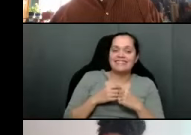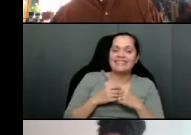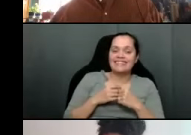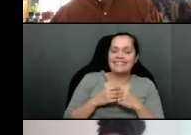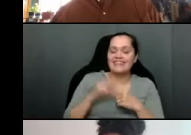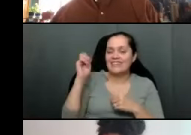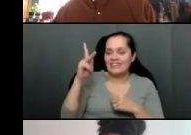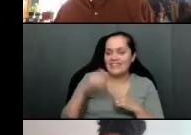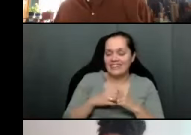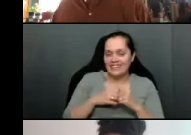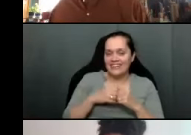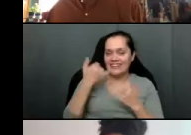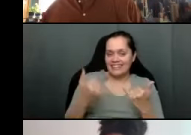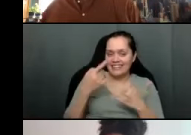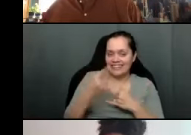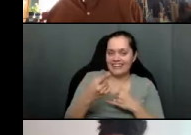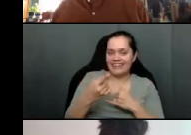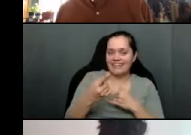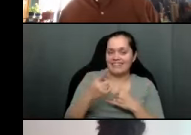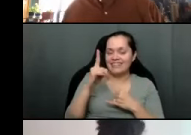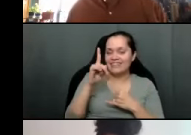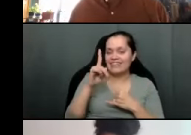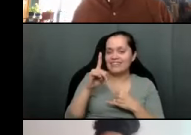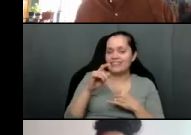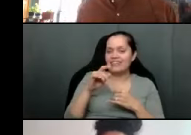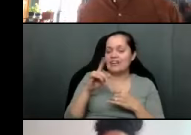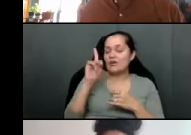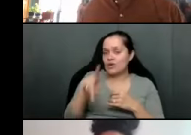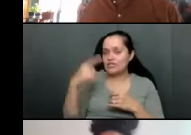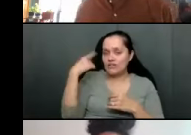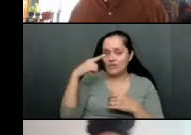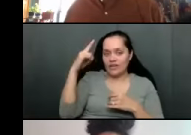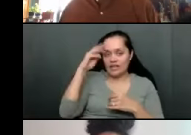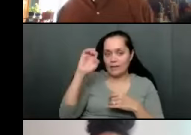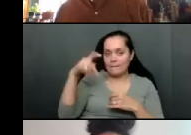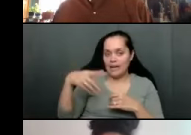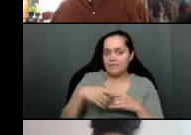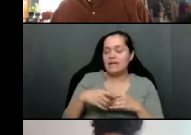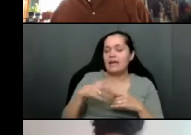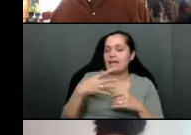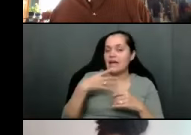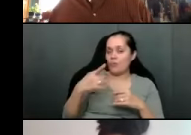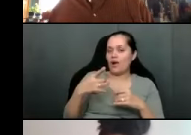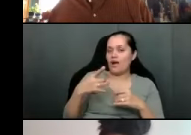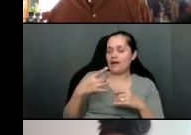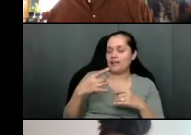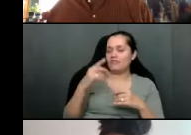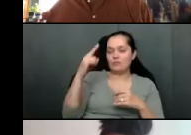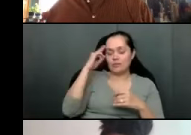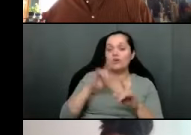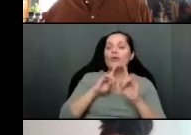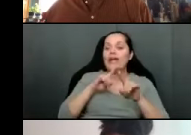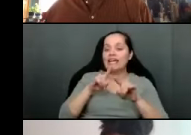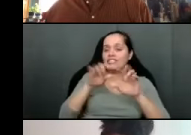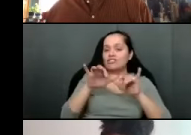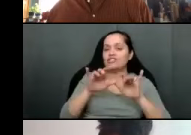All right, so now I've got a question for you thinking about maps. And I'd like you to put your answer in